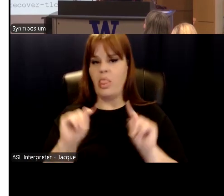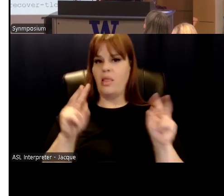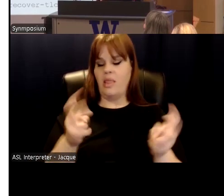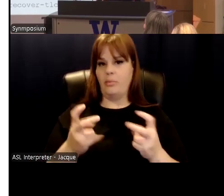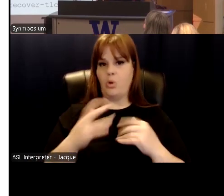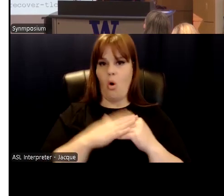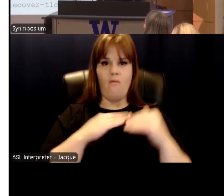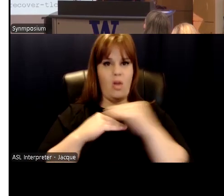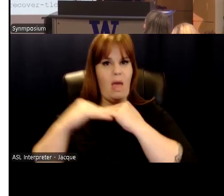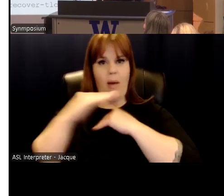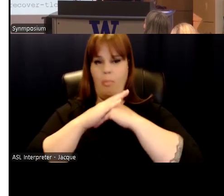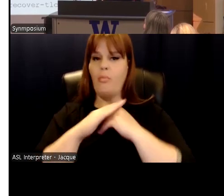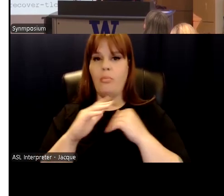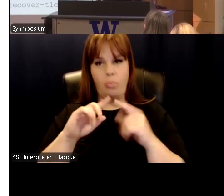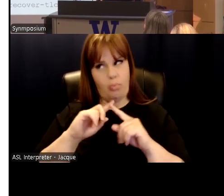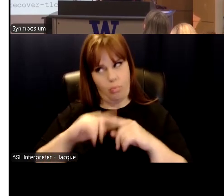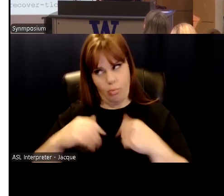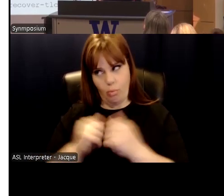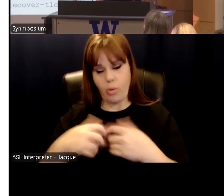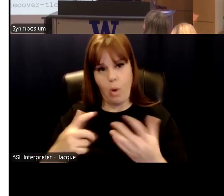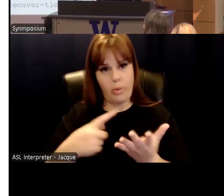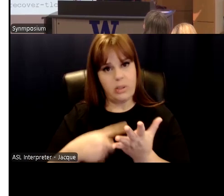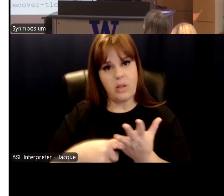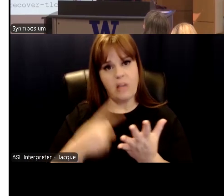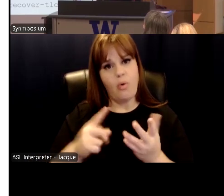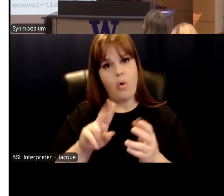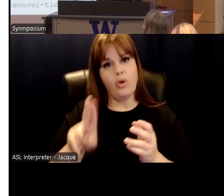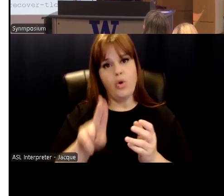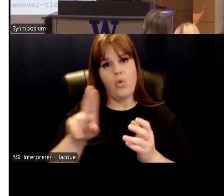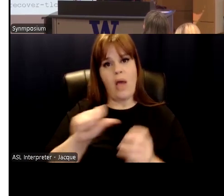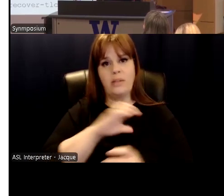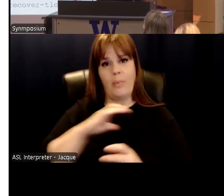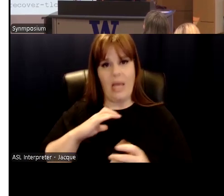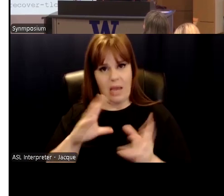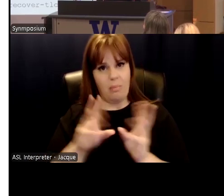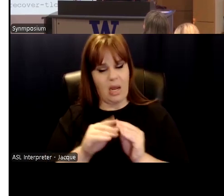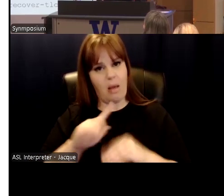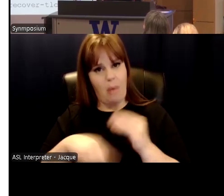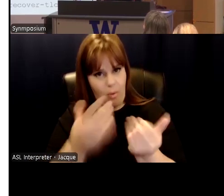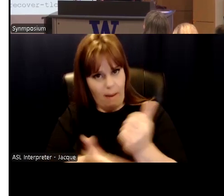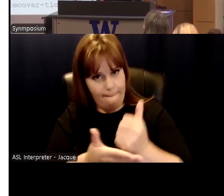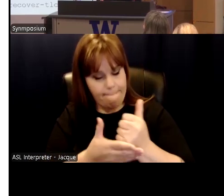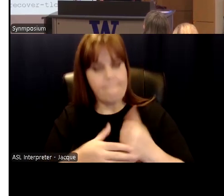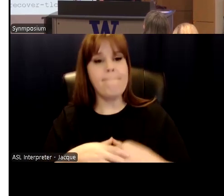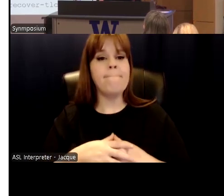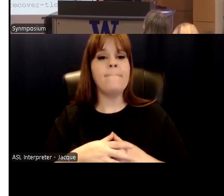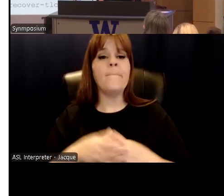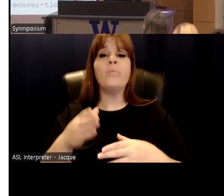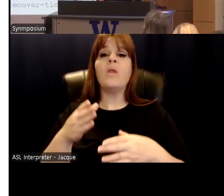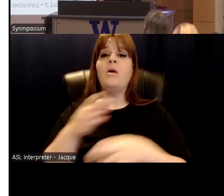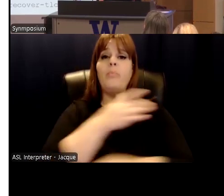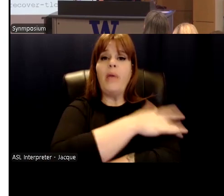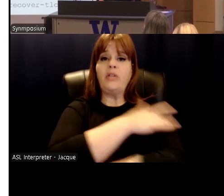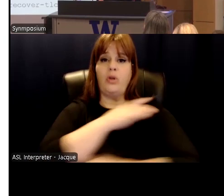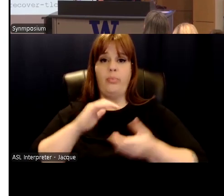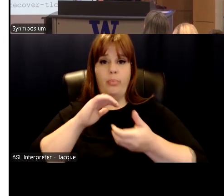HELP, the U.S. HELP committee meeting. So urgent timelines, patient partnerships, so patients helping to